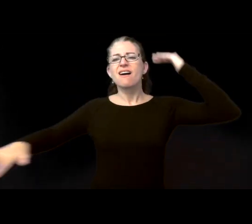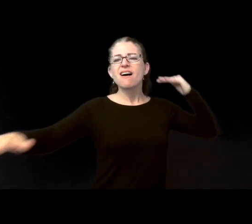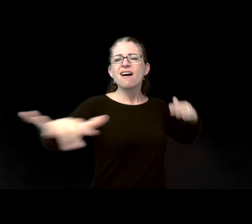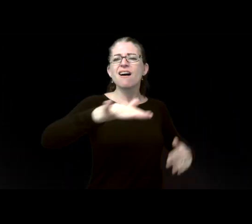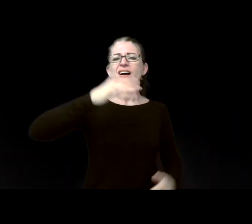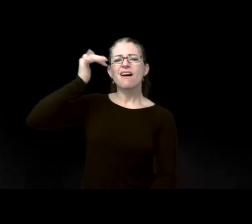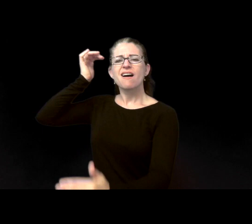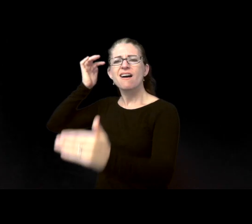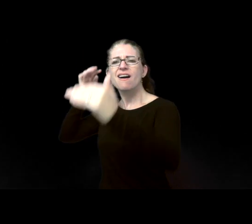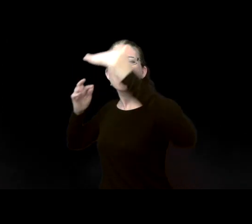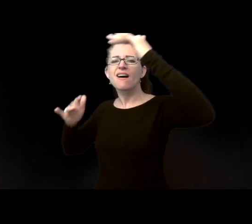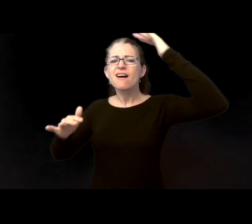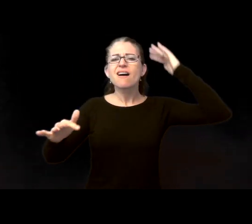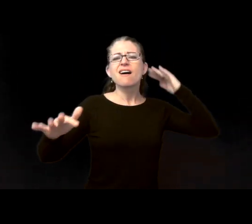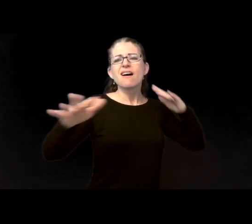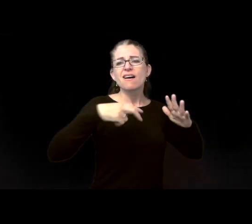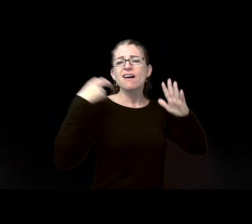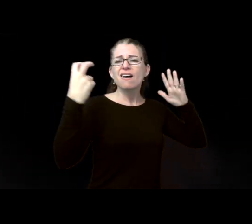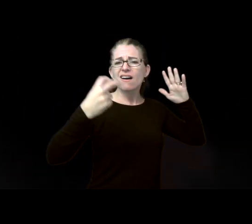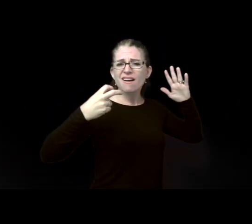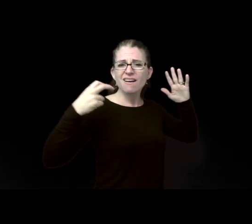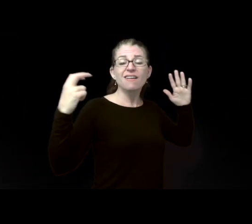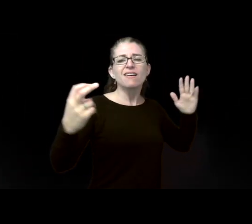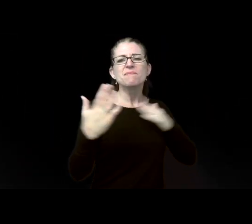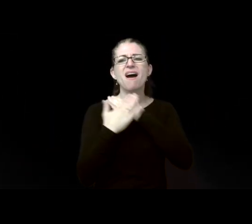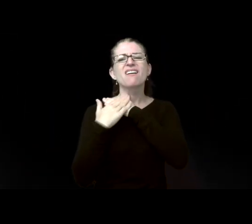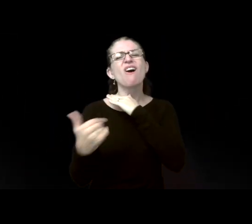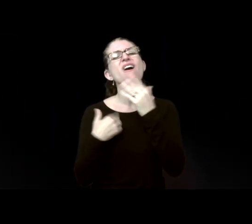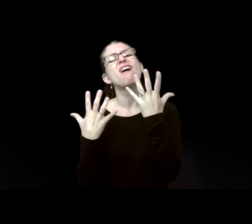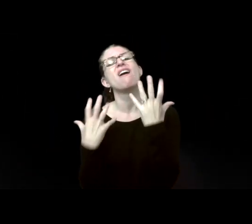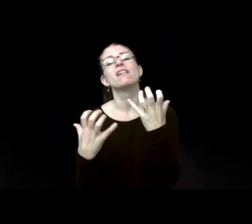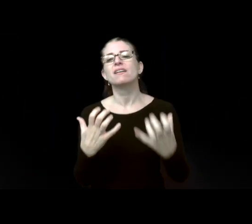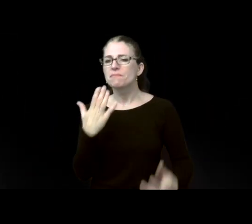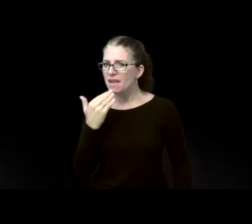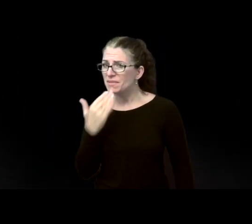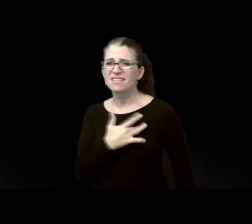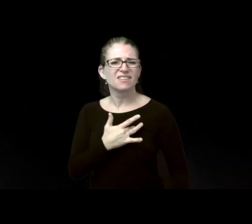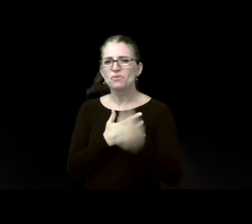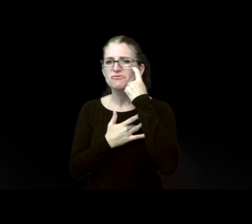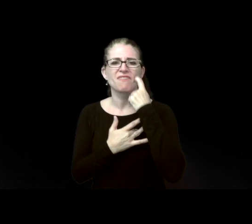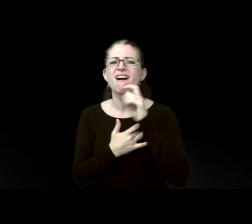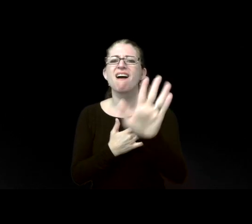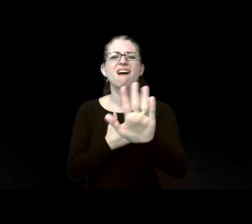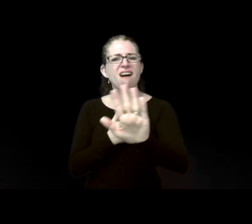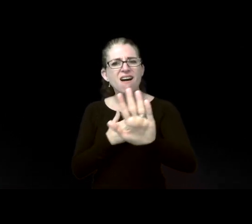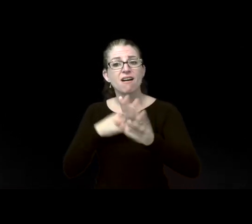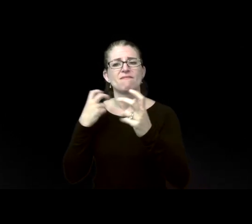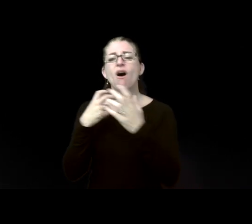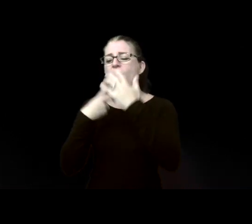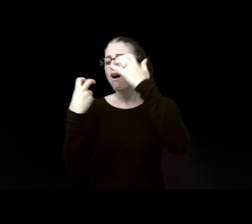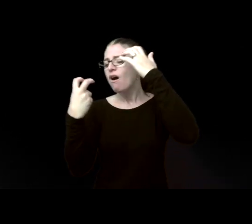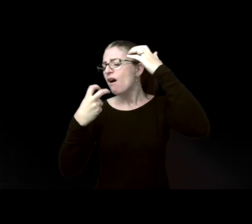falling, baby, through the sky. It's my calling, baby, don't you cry,